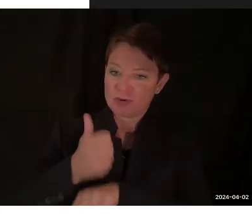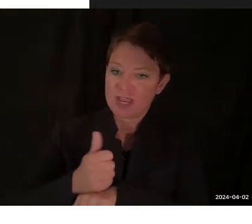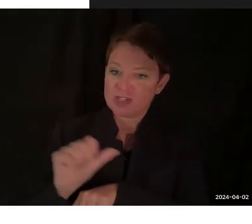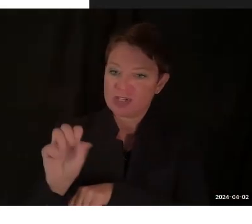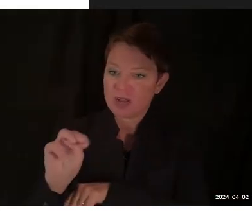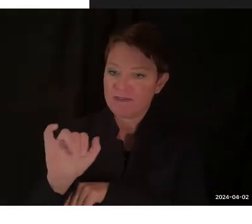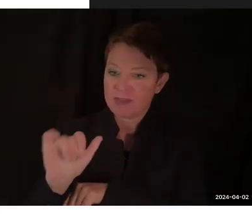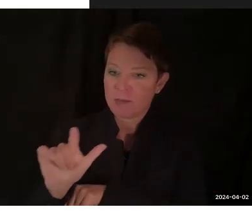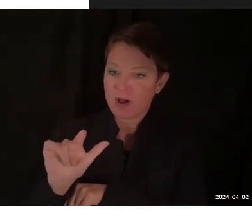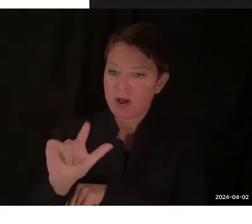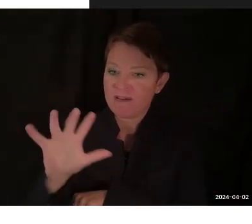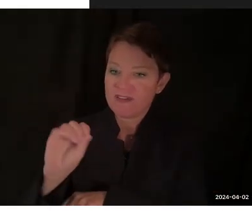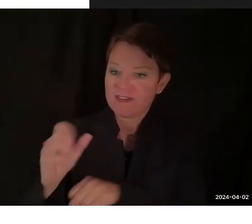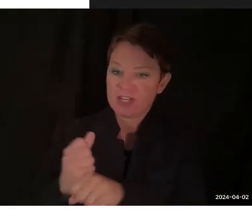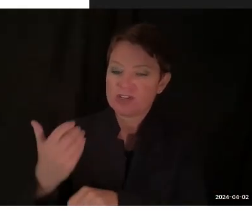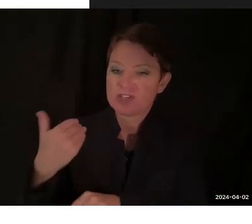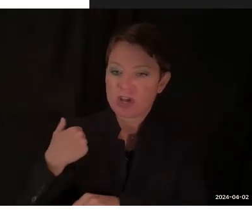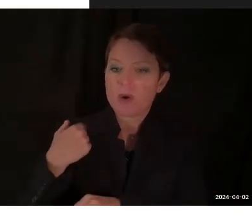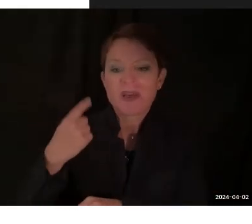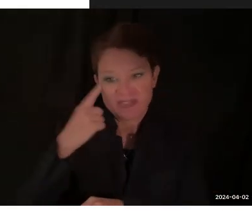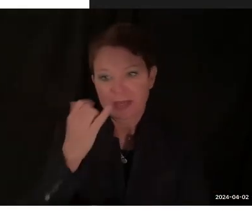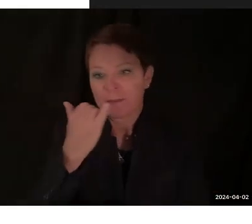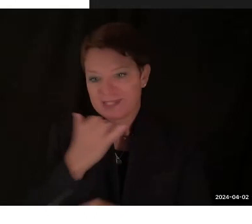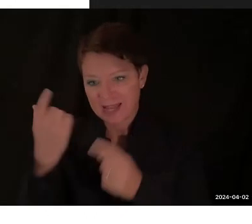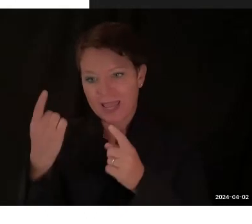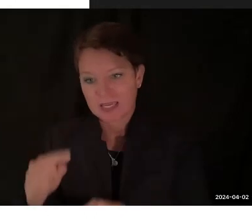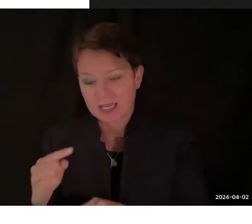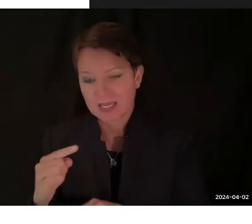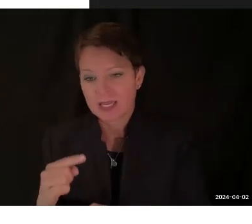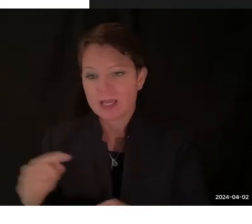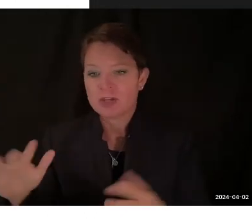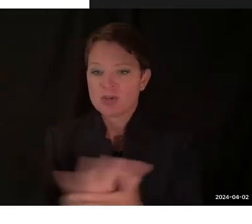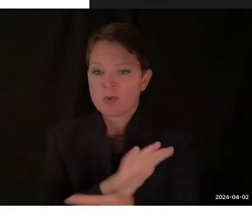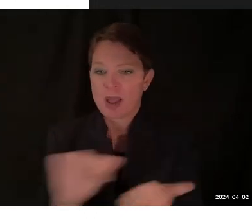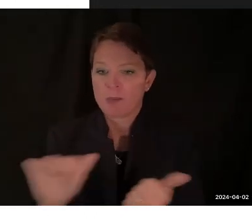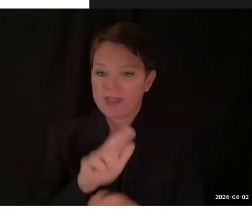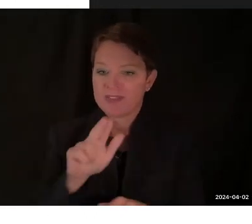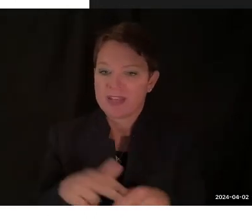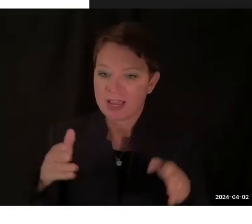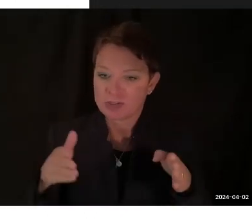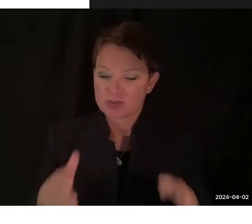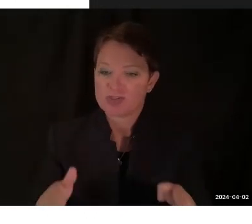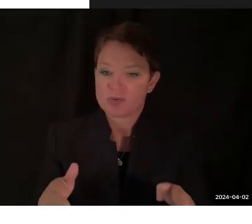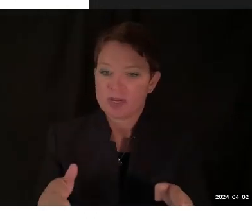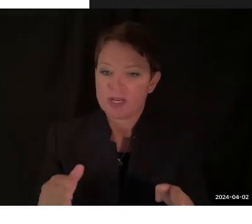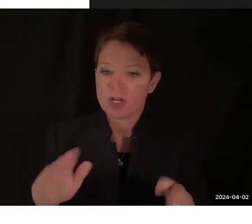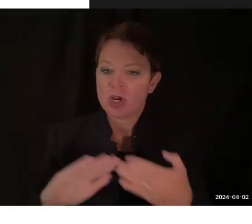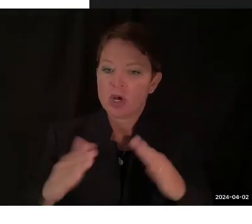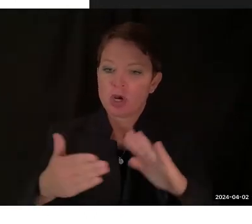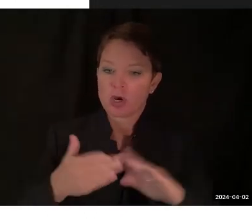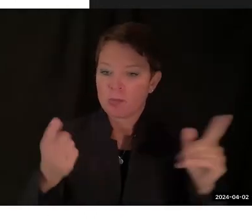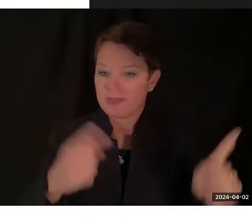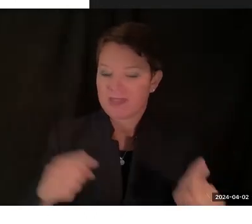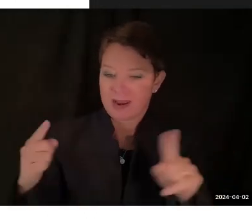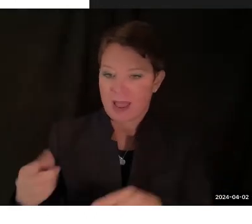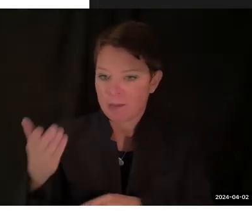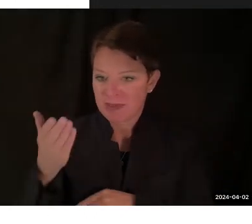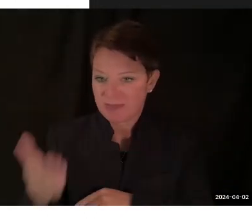years ago and see that it was a mistake. It was a mistake to wipe away the natural street-facing urbanism that existed